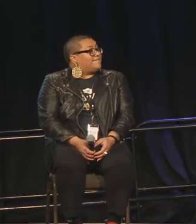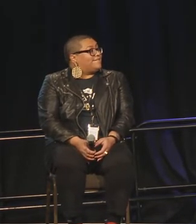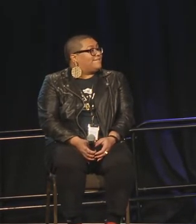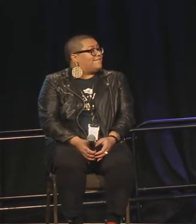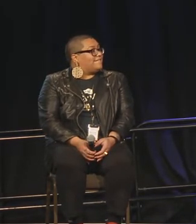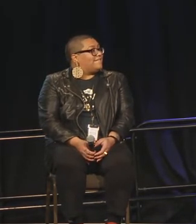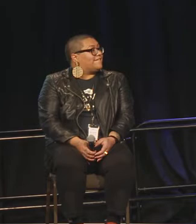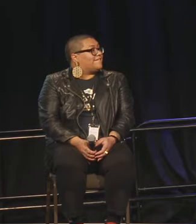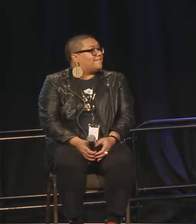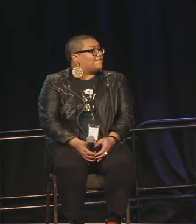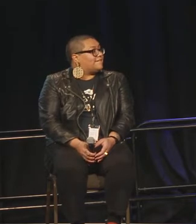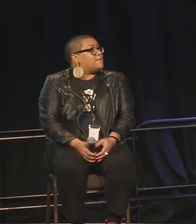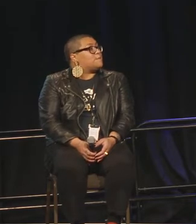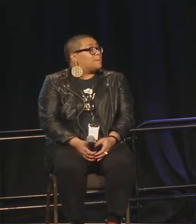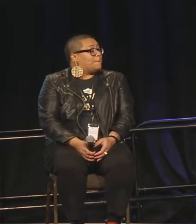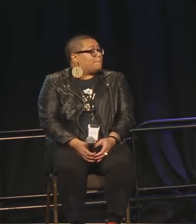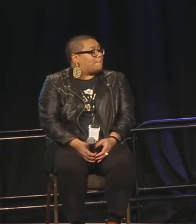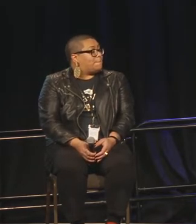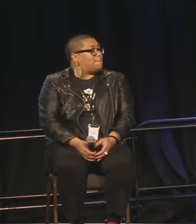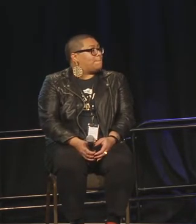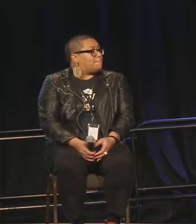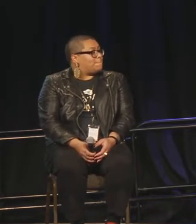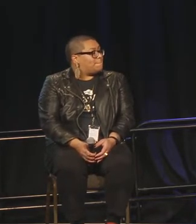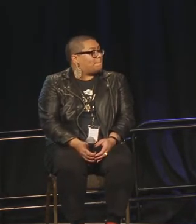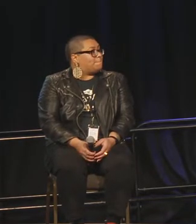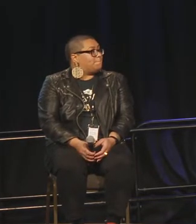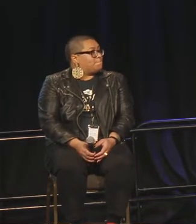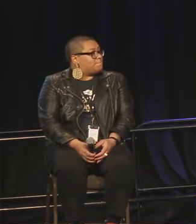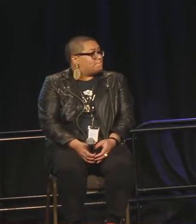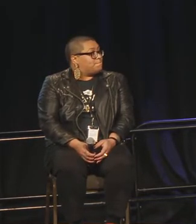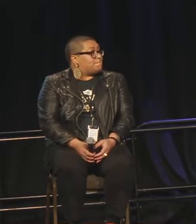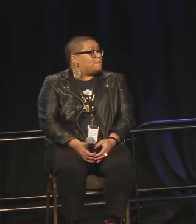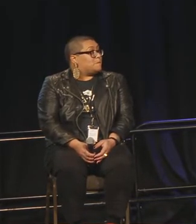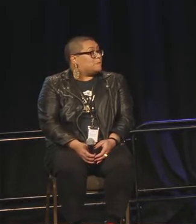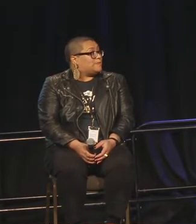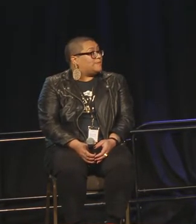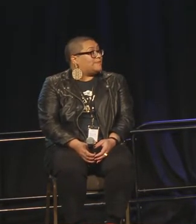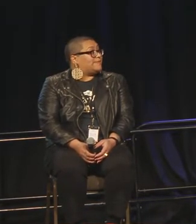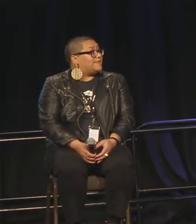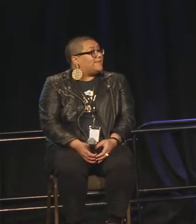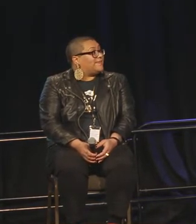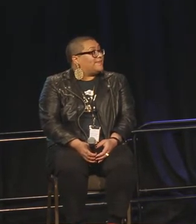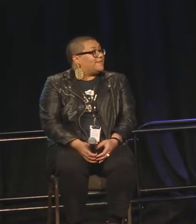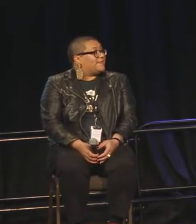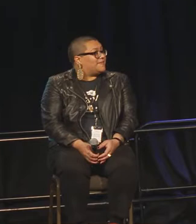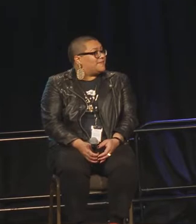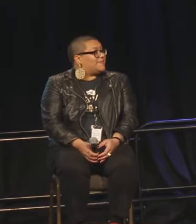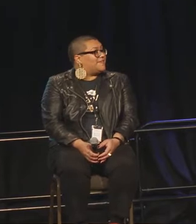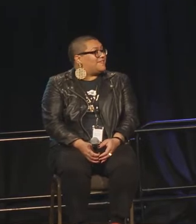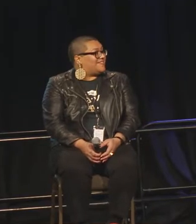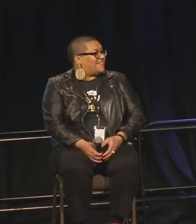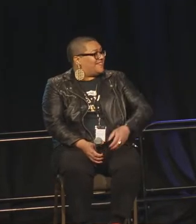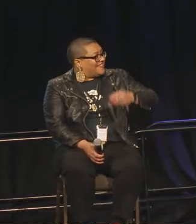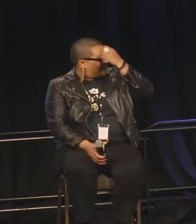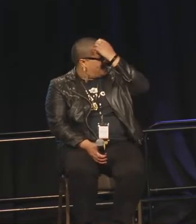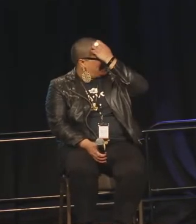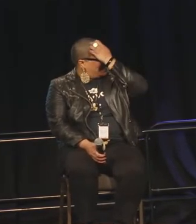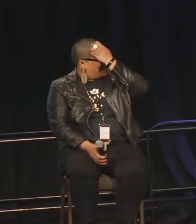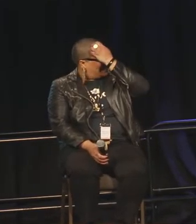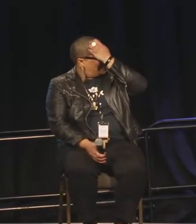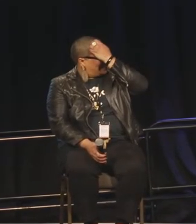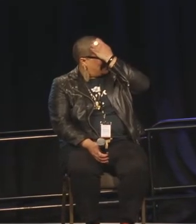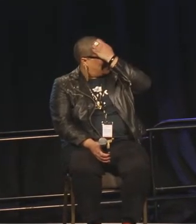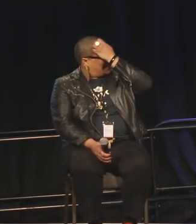that really brought it back in order to survive and I know the three of you all have wonderful experiences